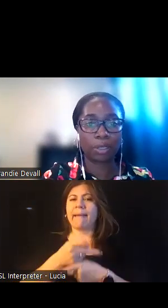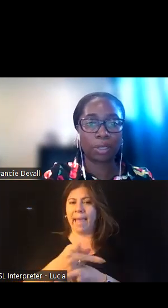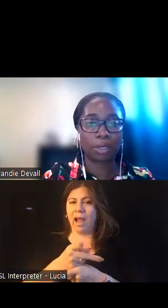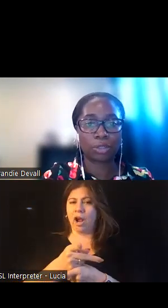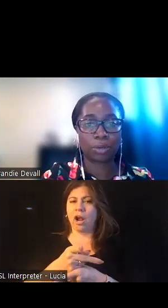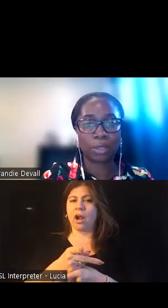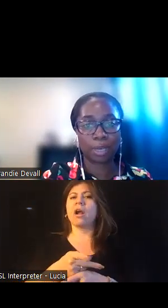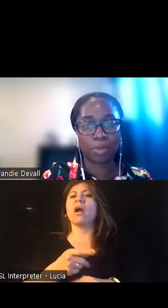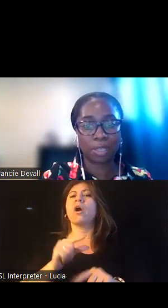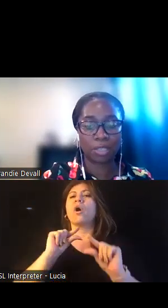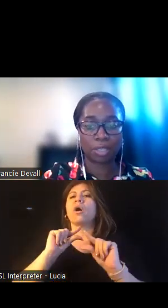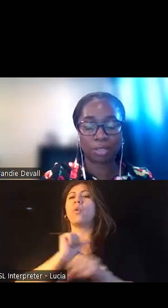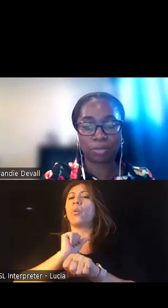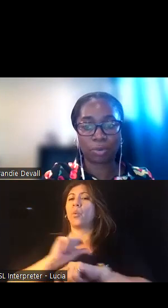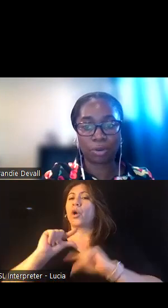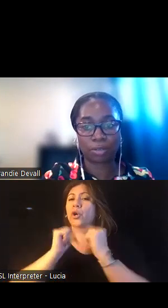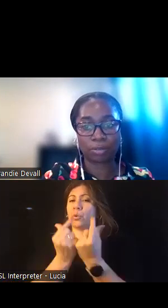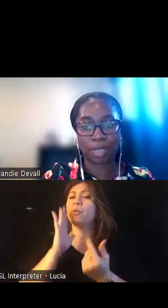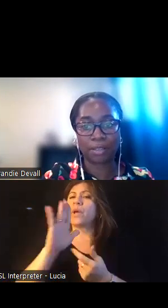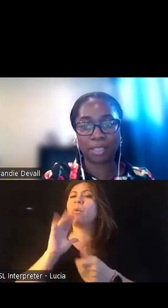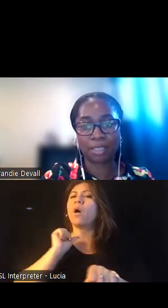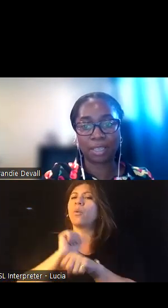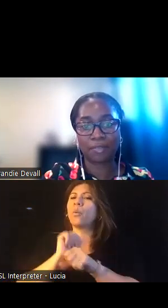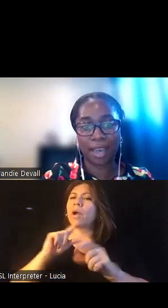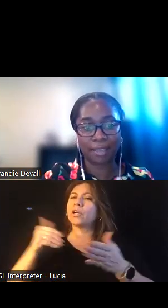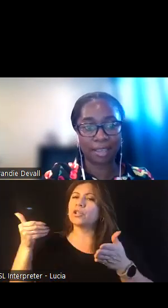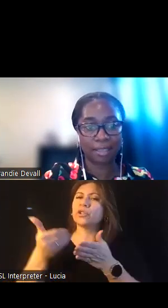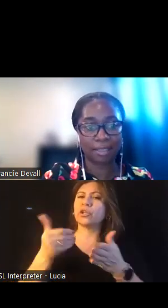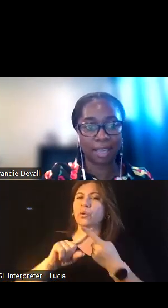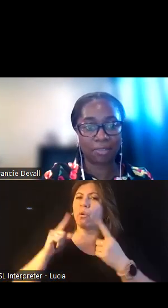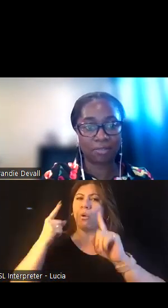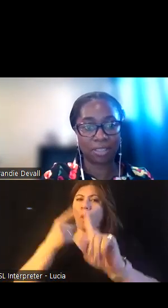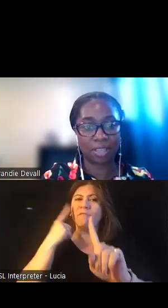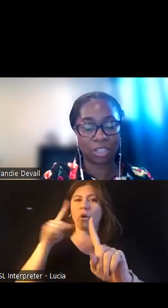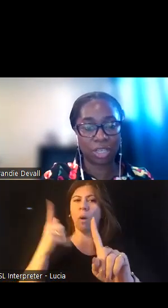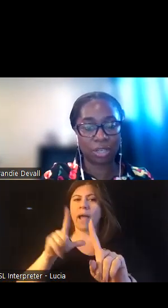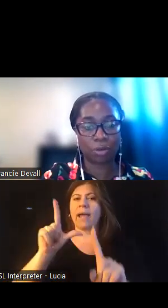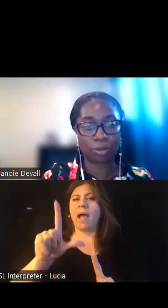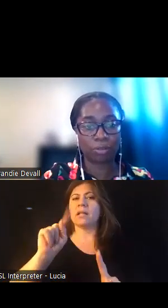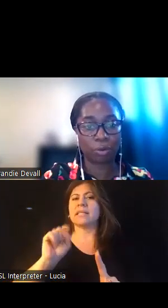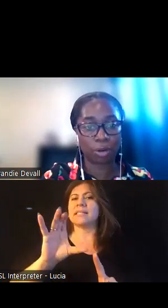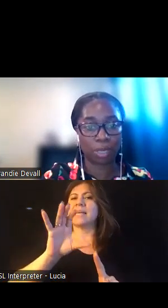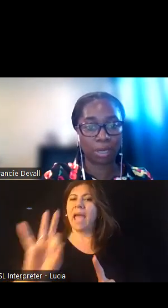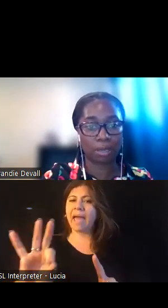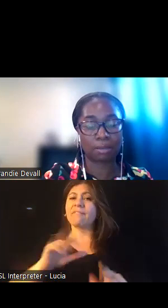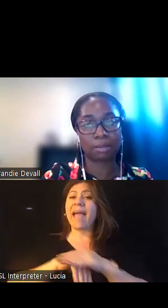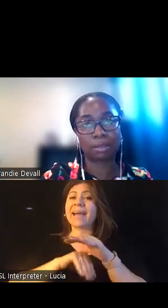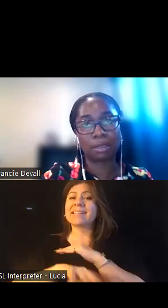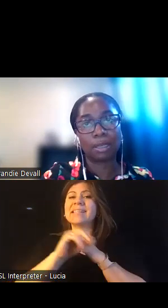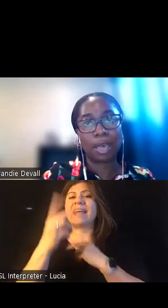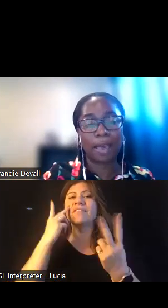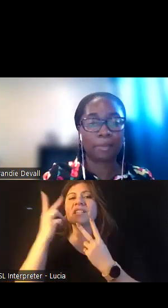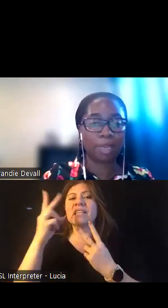build toward joint recommendations for LTCF access and visitation over 4